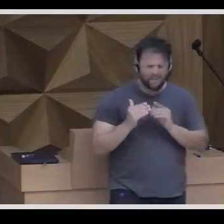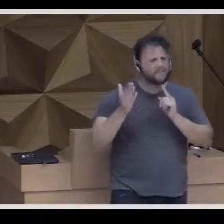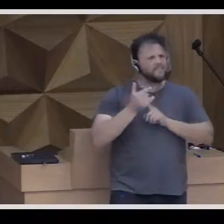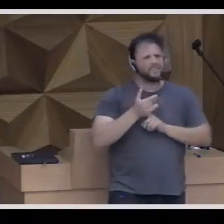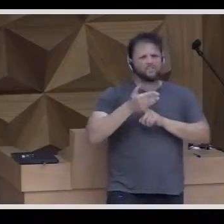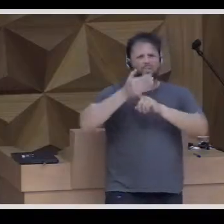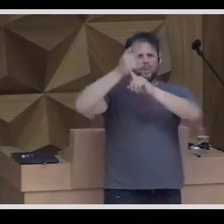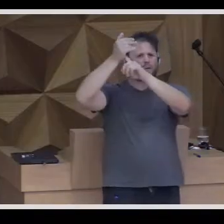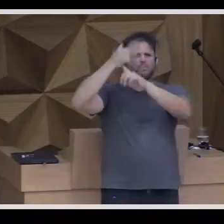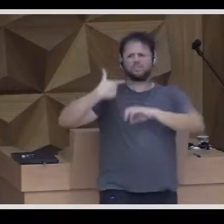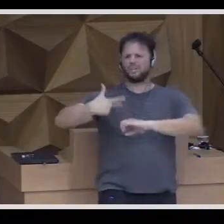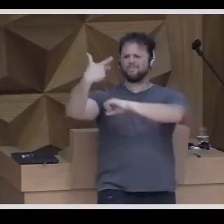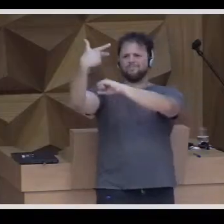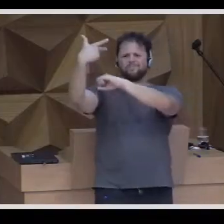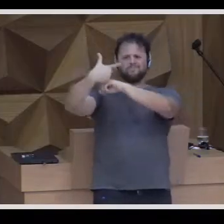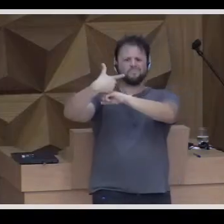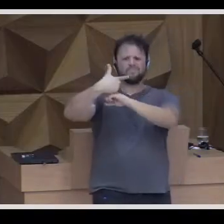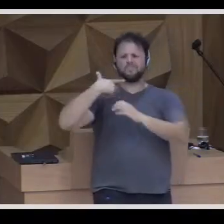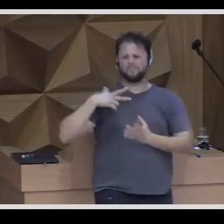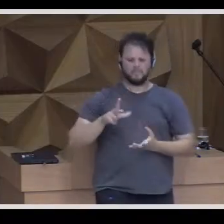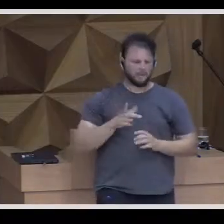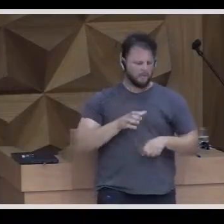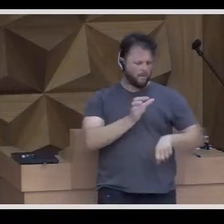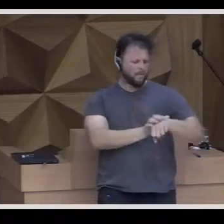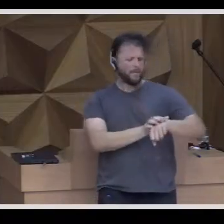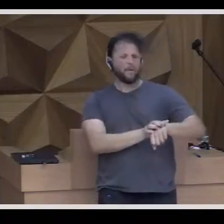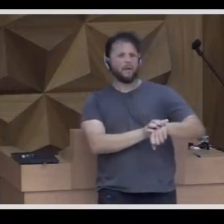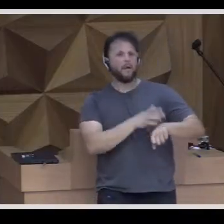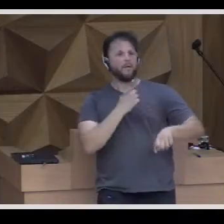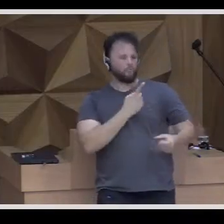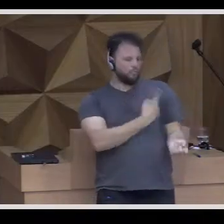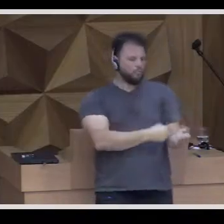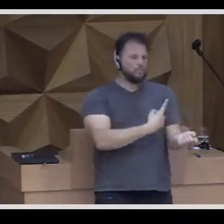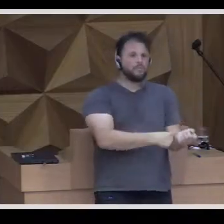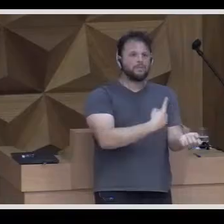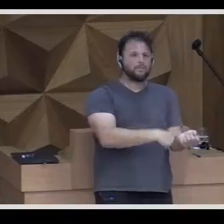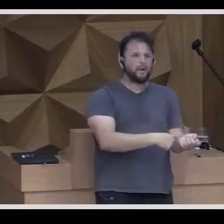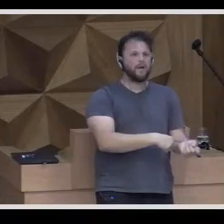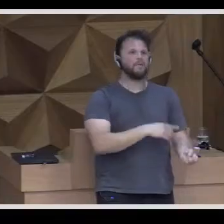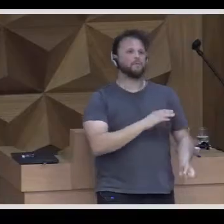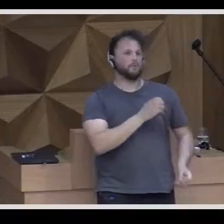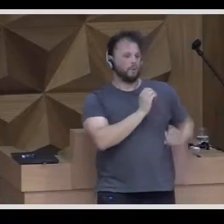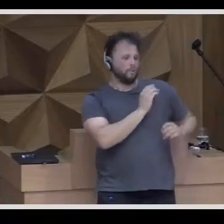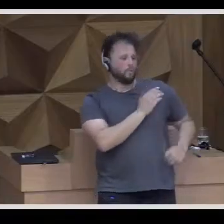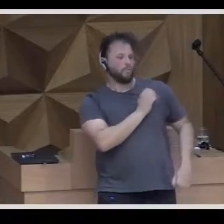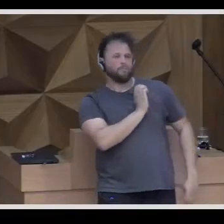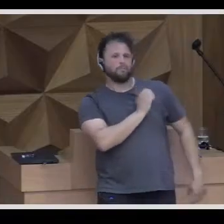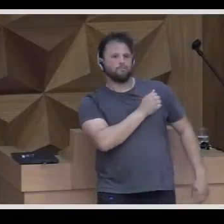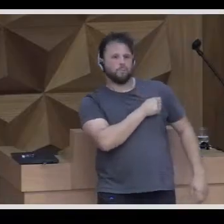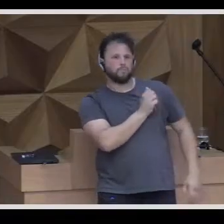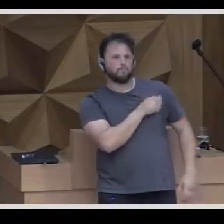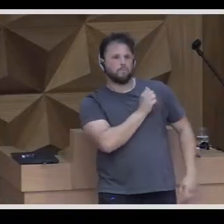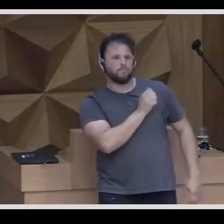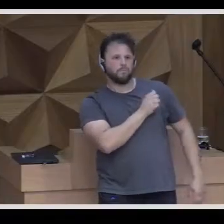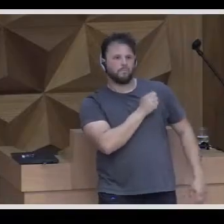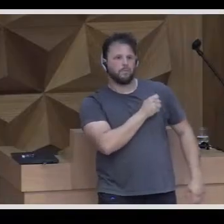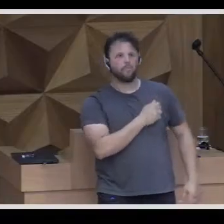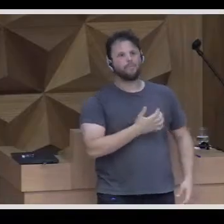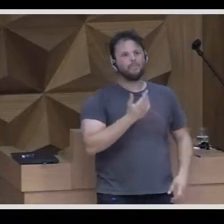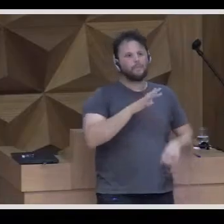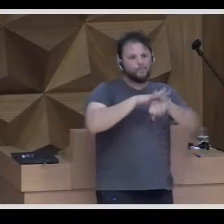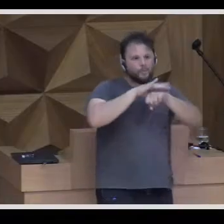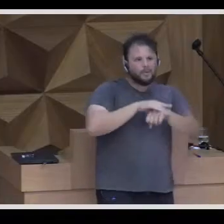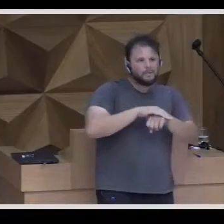But that's an incredibly Western view of the world. So even within New Zealand, our Māori communities and our Pacific communities don't live like